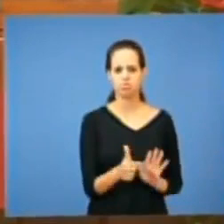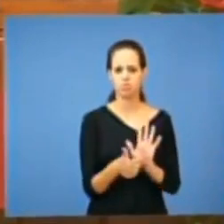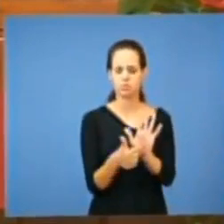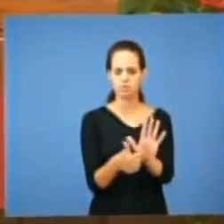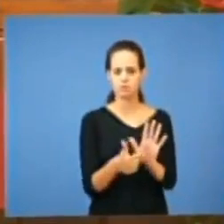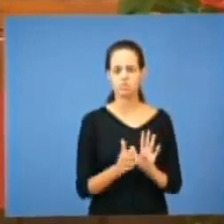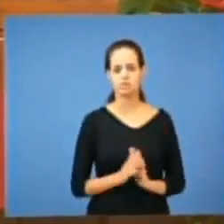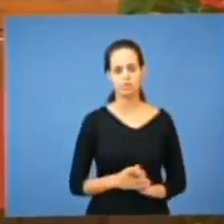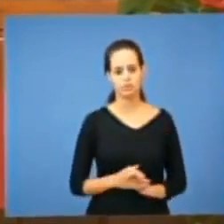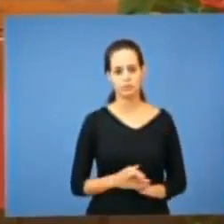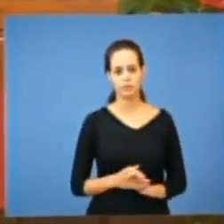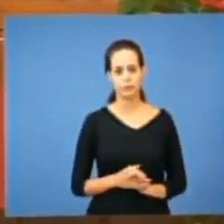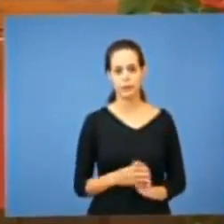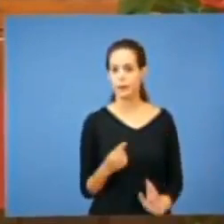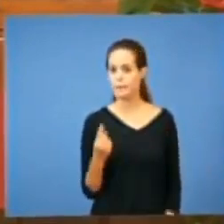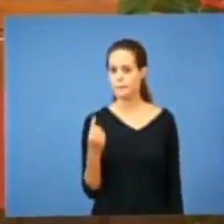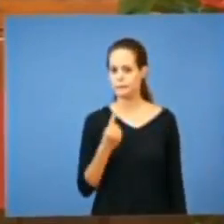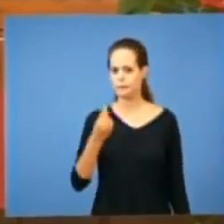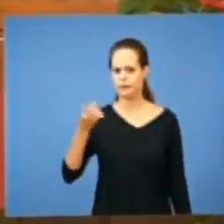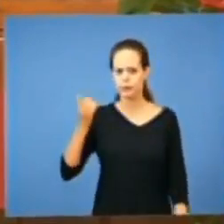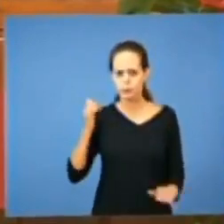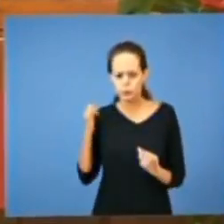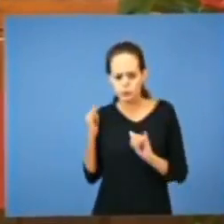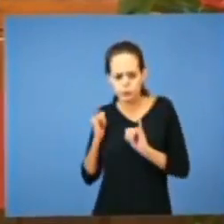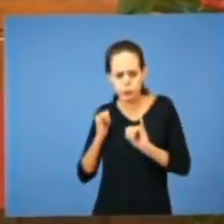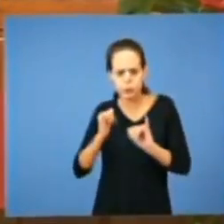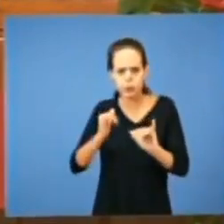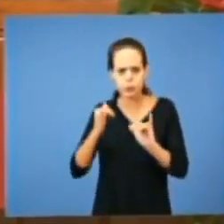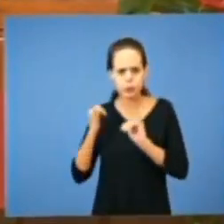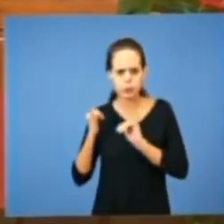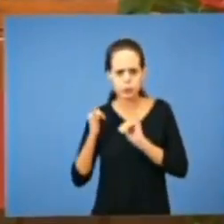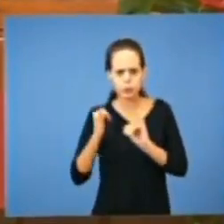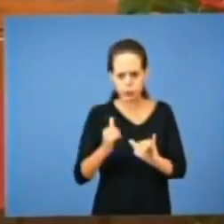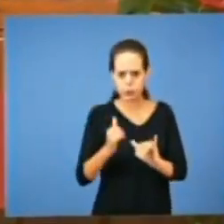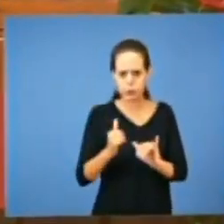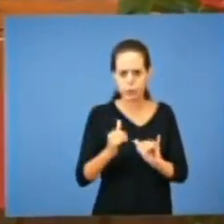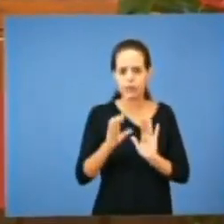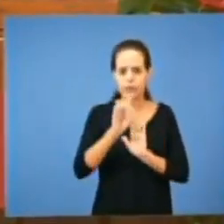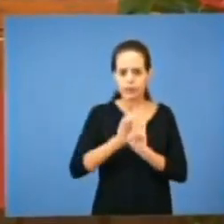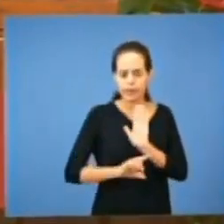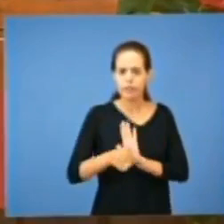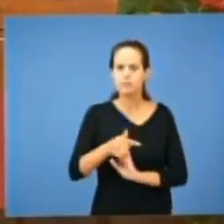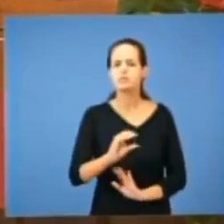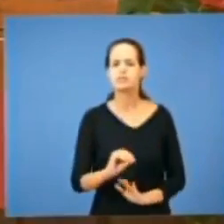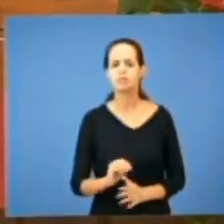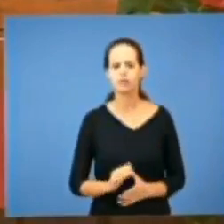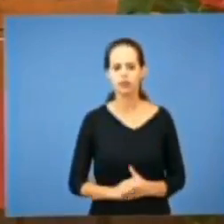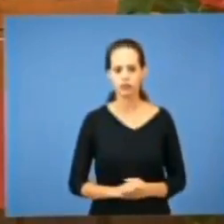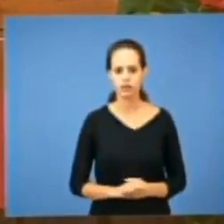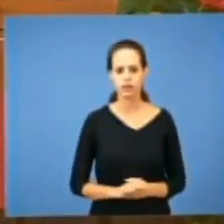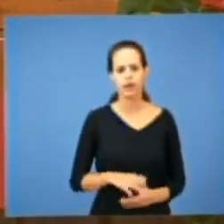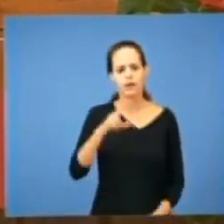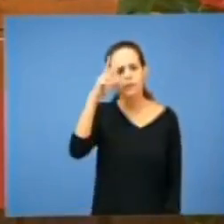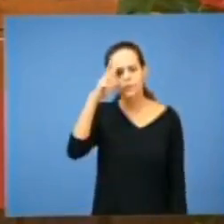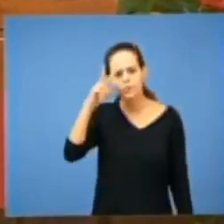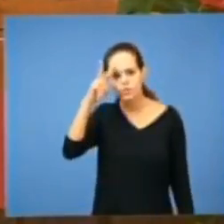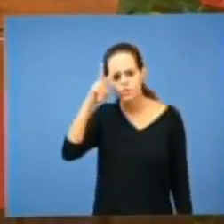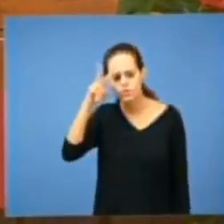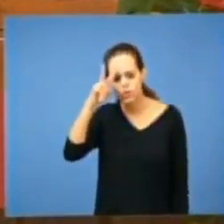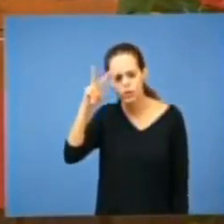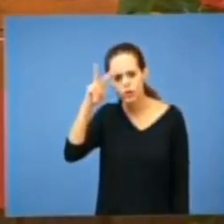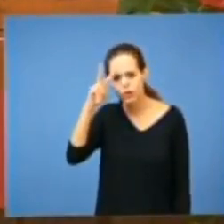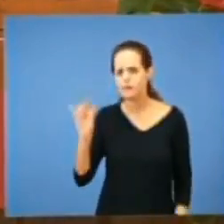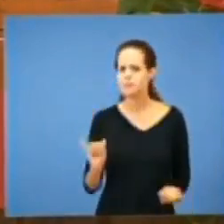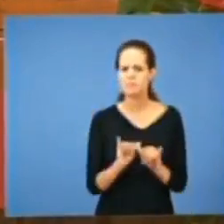TV channel in Brazil. They're saying the first trumpet has been sounded in the 70s. They went to